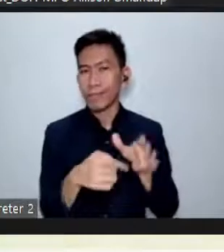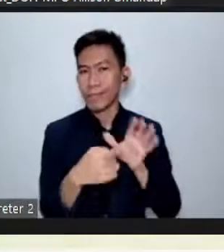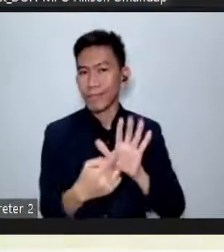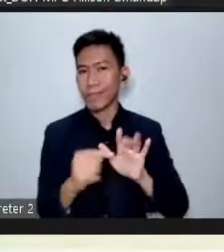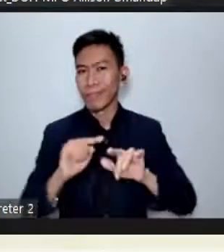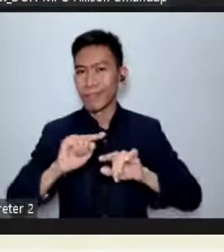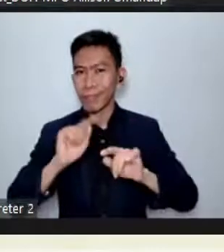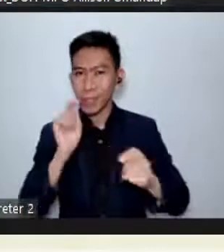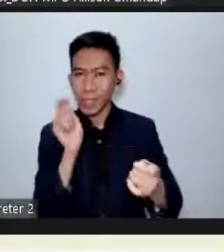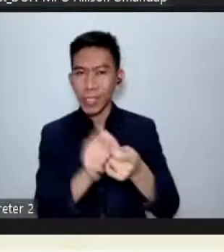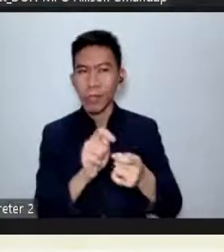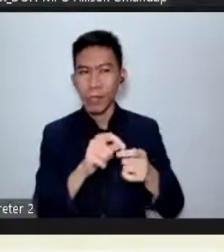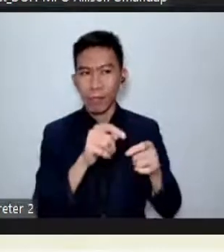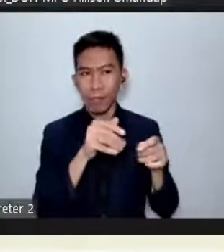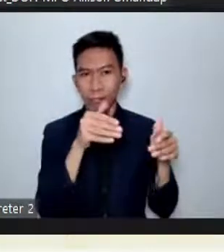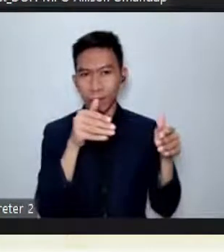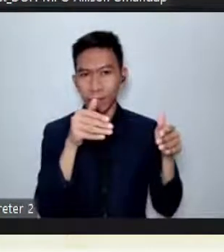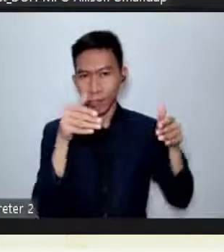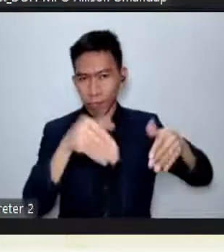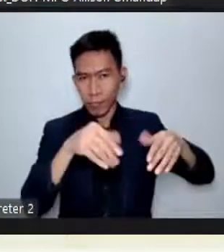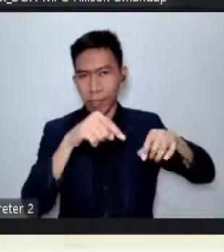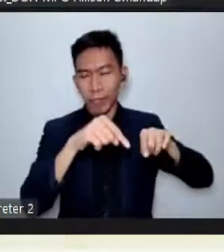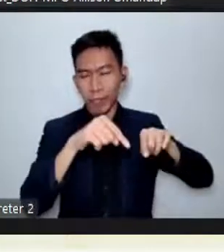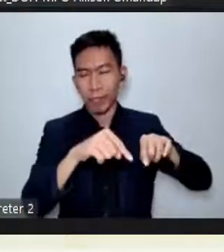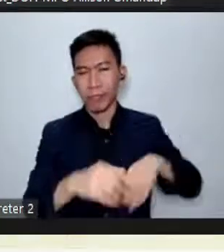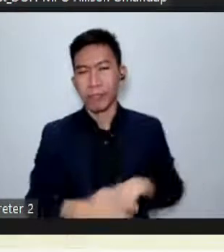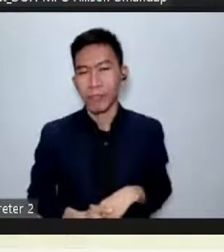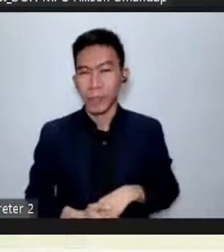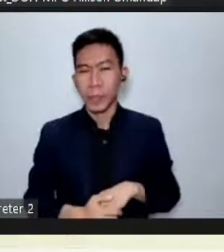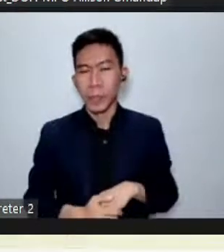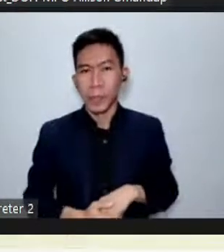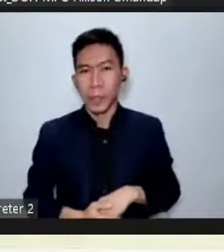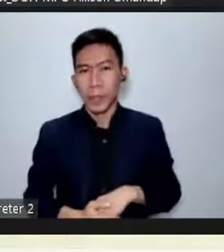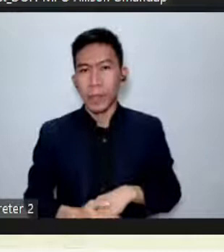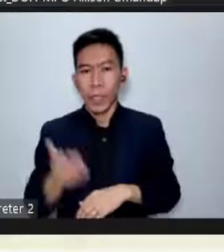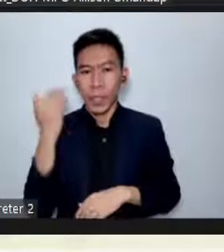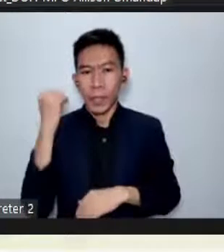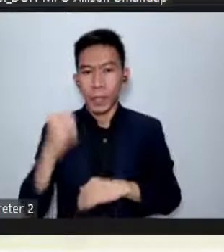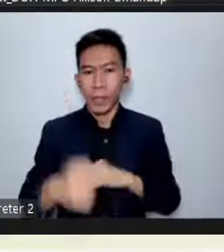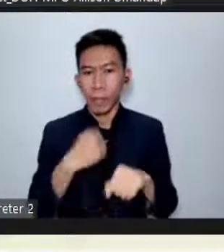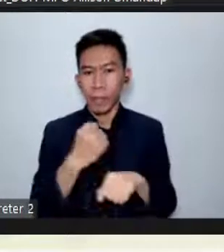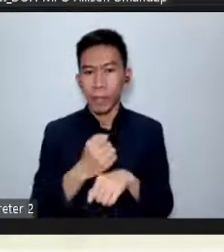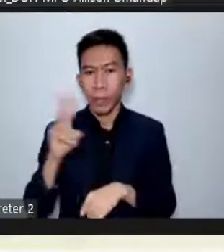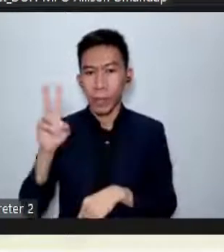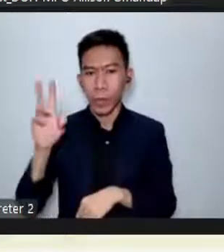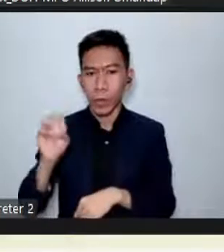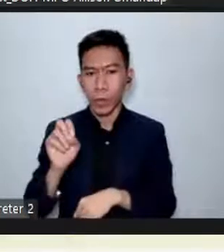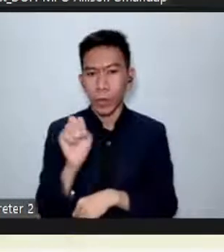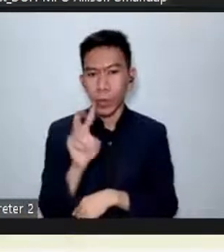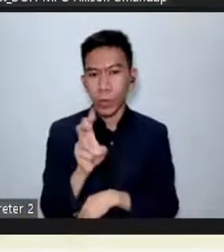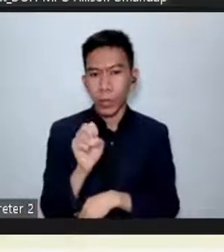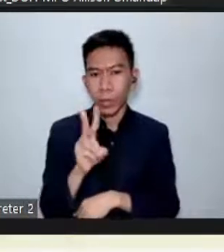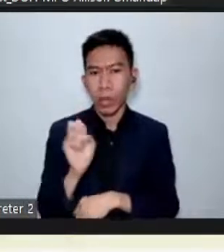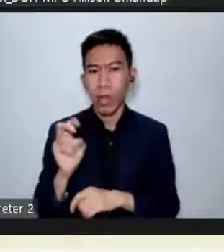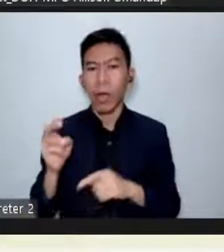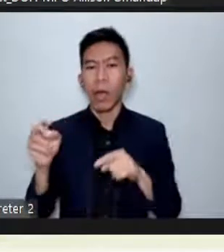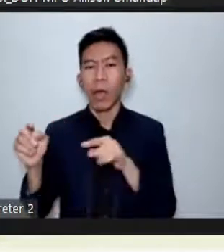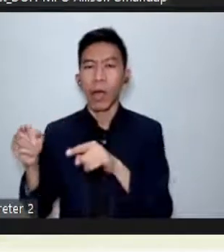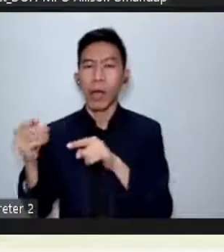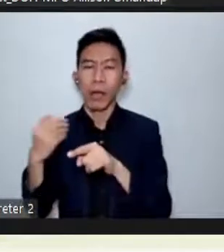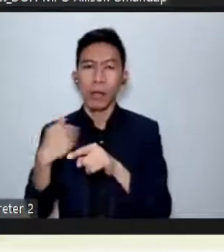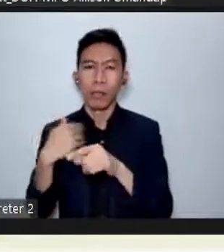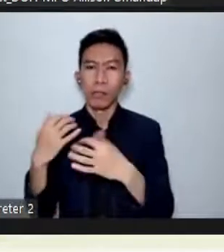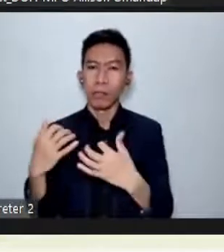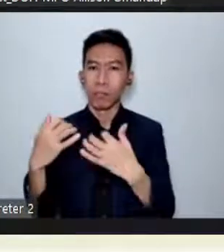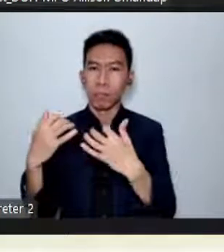think the country should focus on. Now, last year, 2012, a summit but of a smaller focused